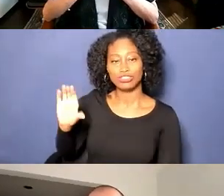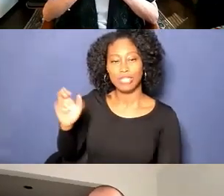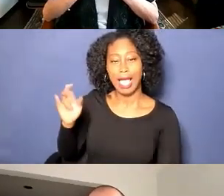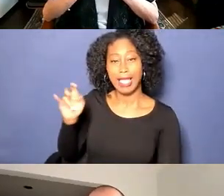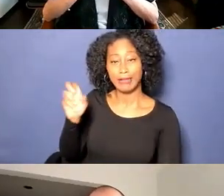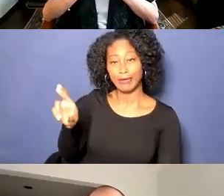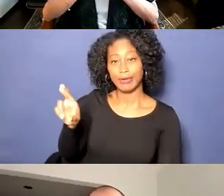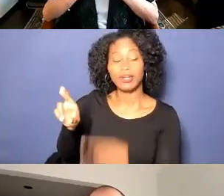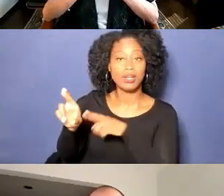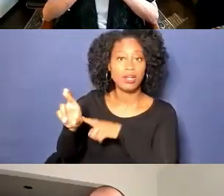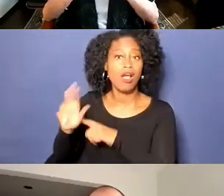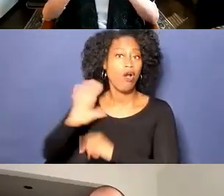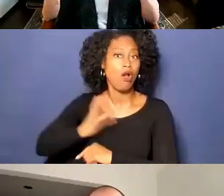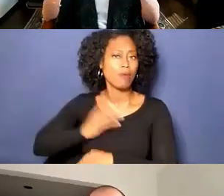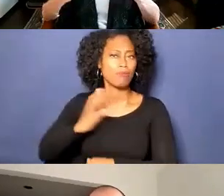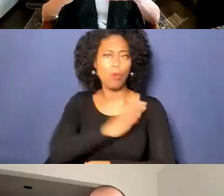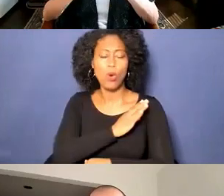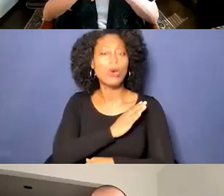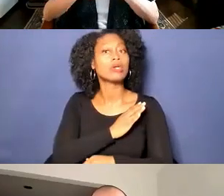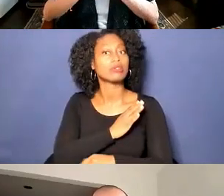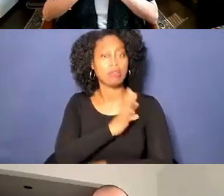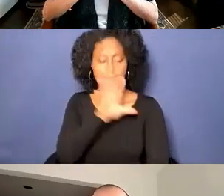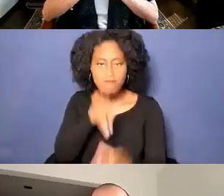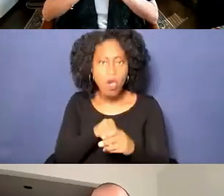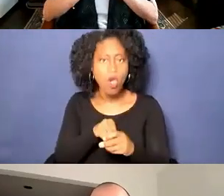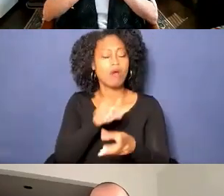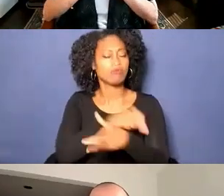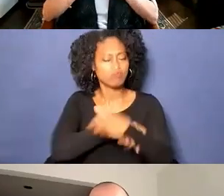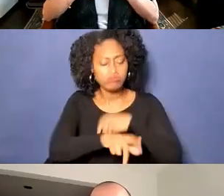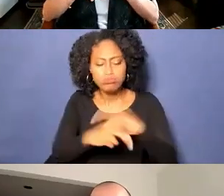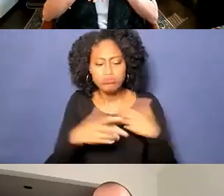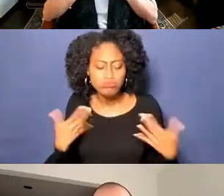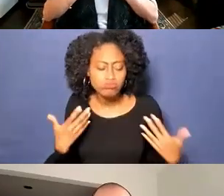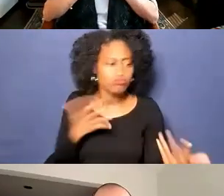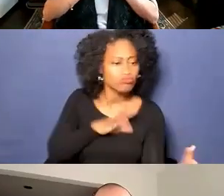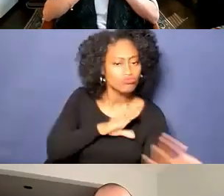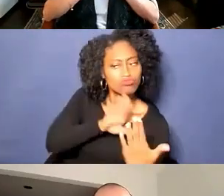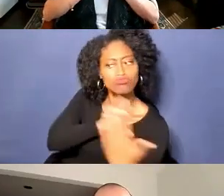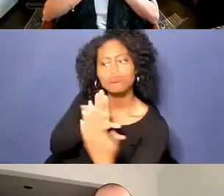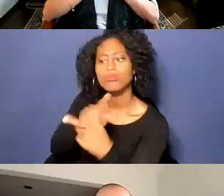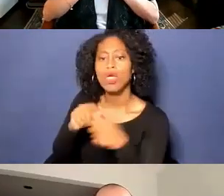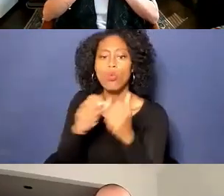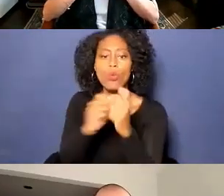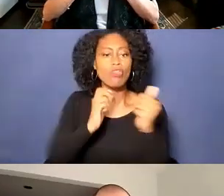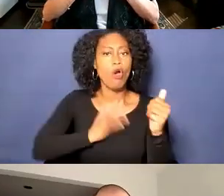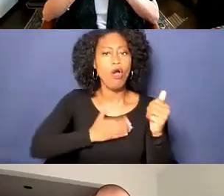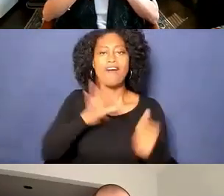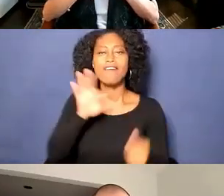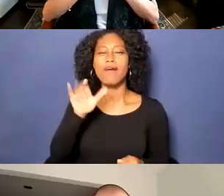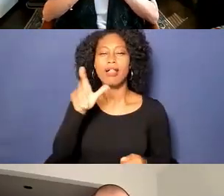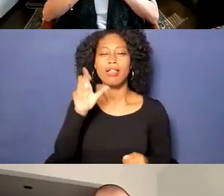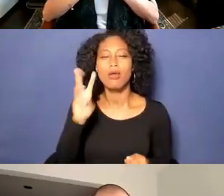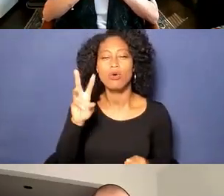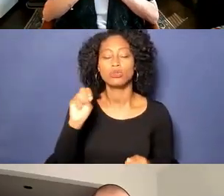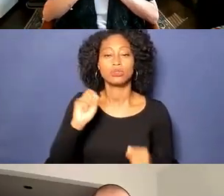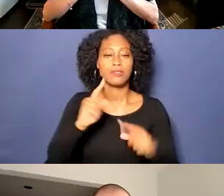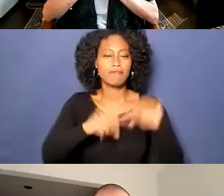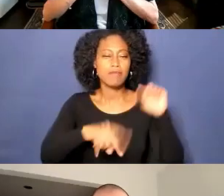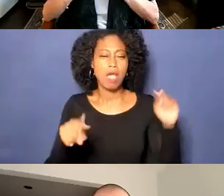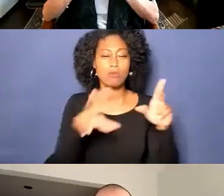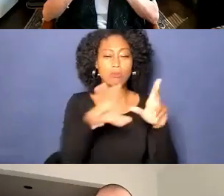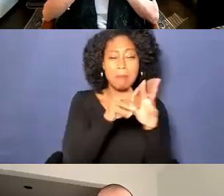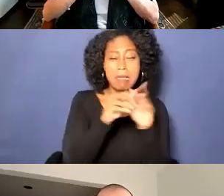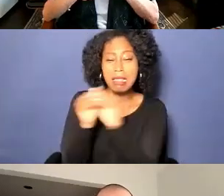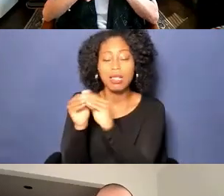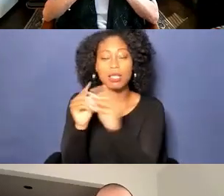in with our fellows in the various convenings and meetings we have, and takes very seriously